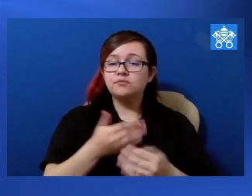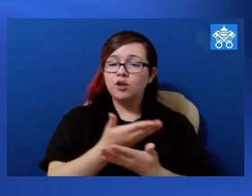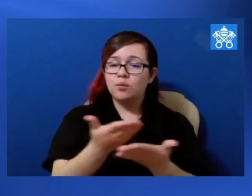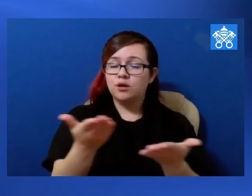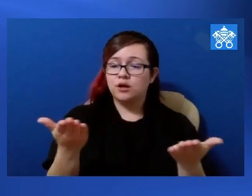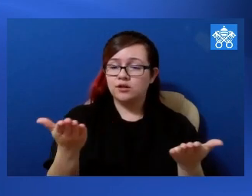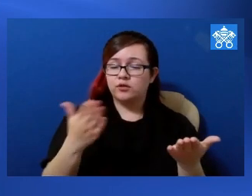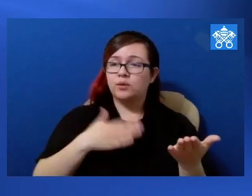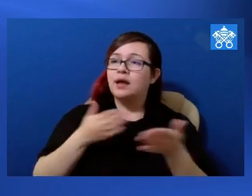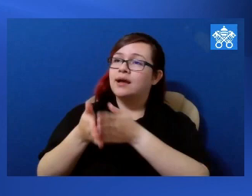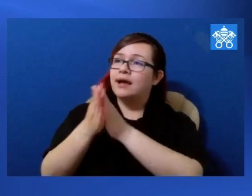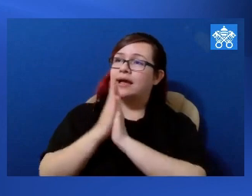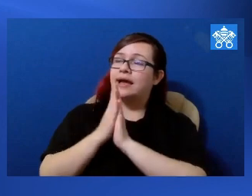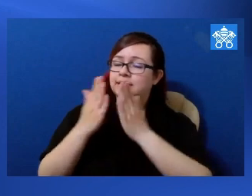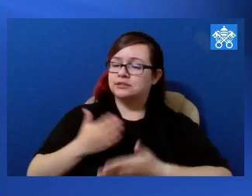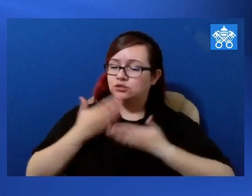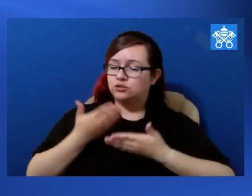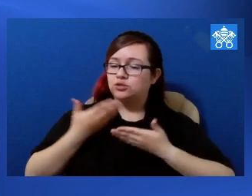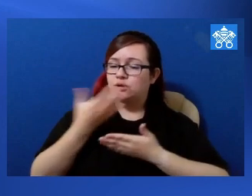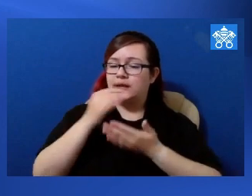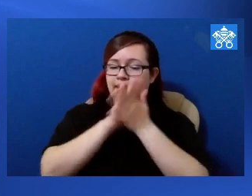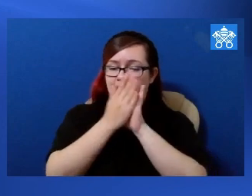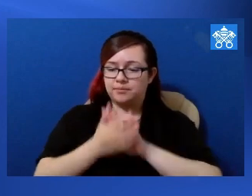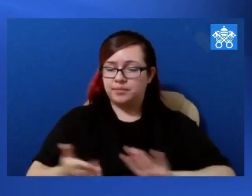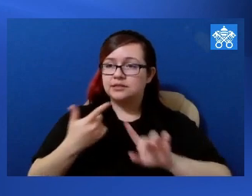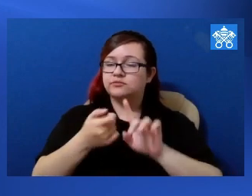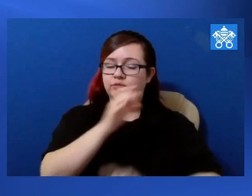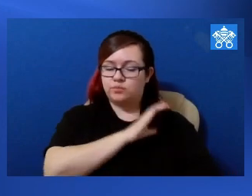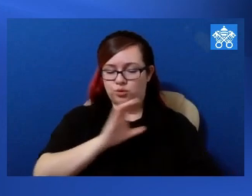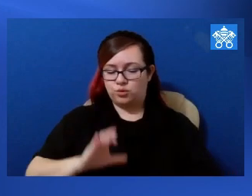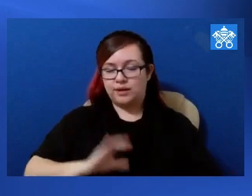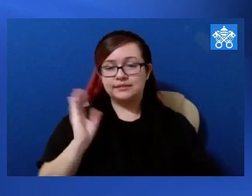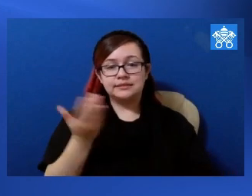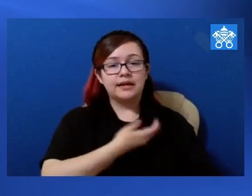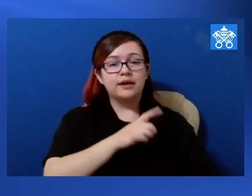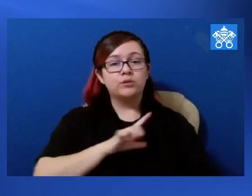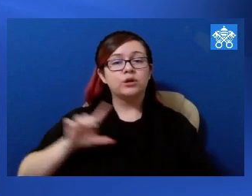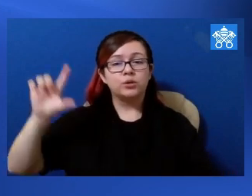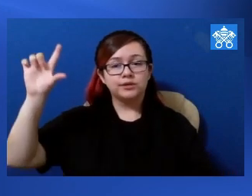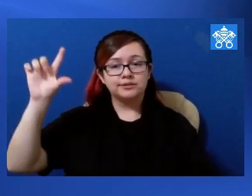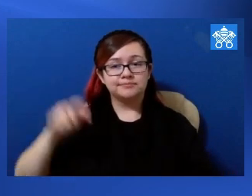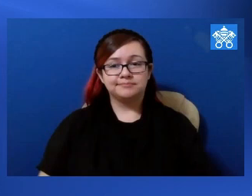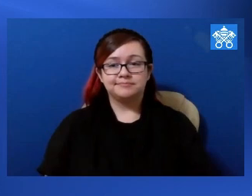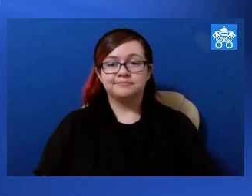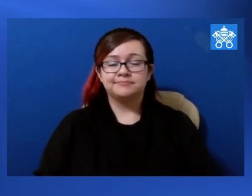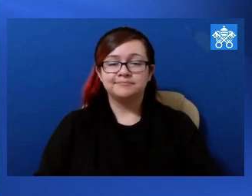States of America. Upon all of you, I invoke the joy and peace of Christ our Lord.